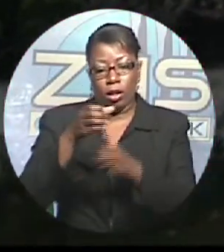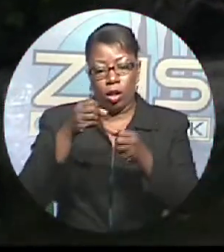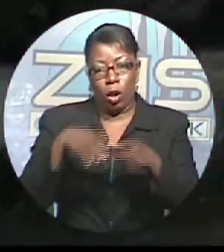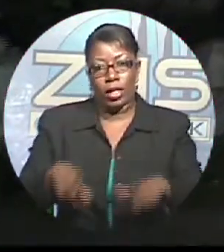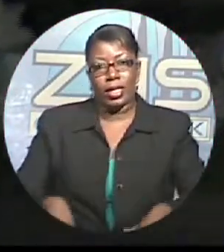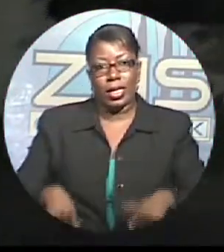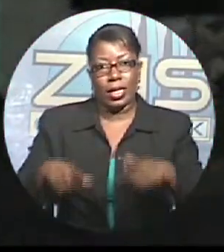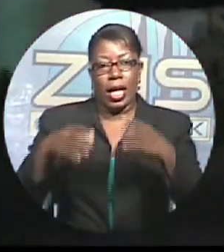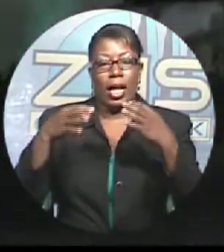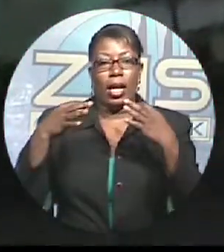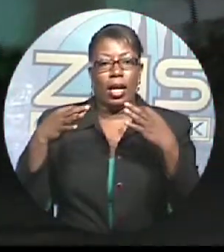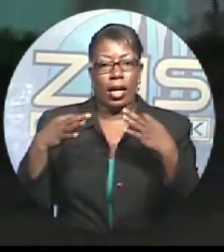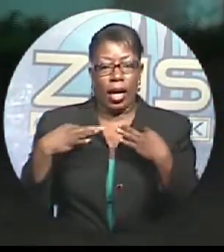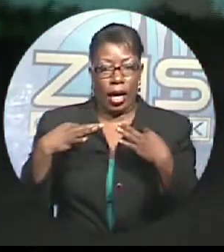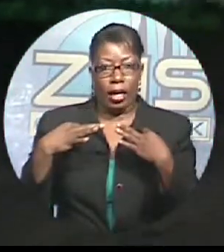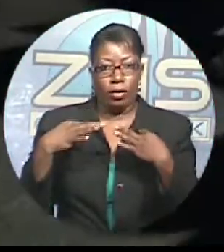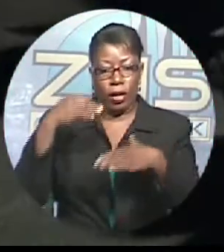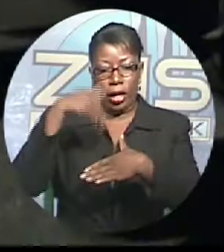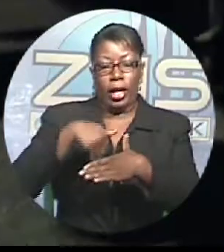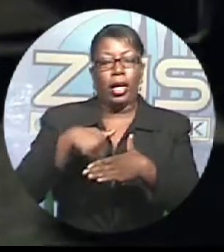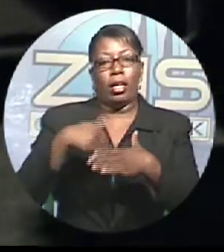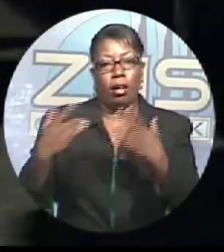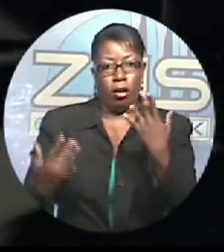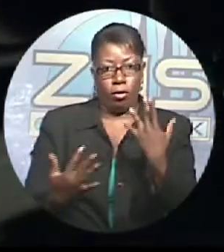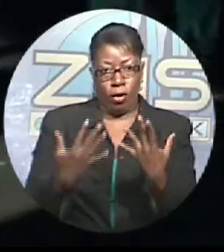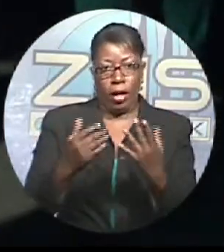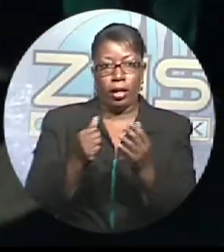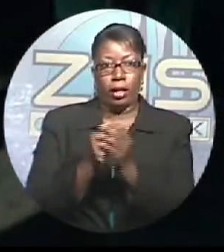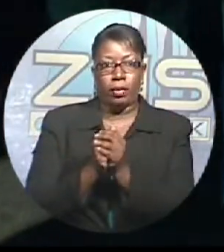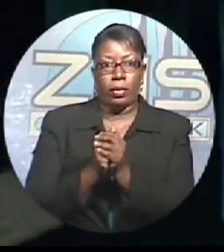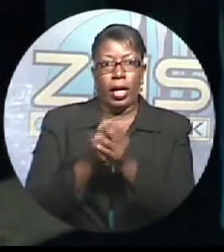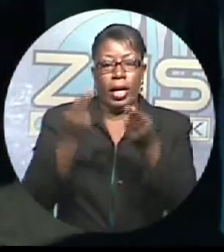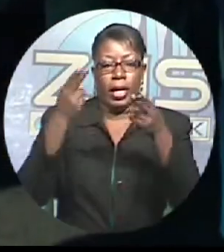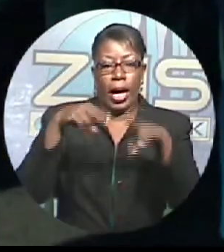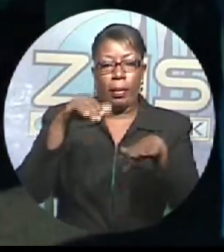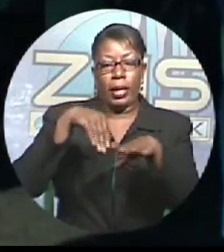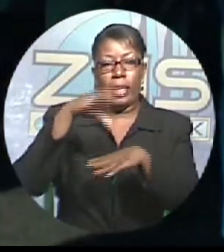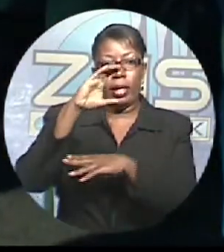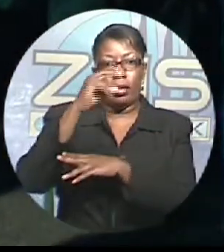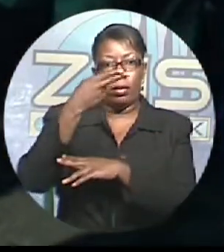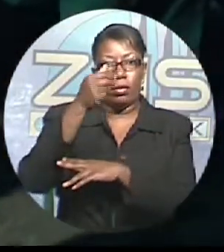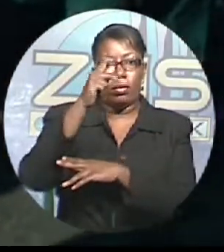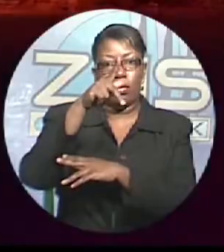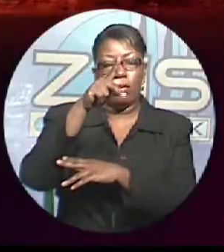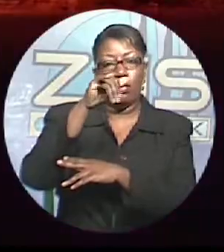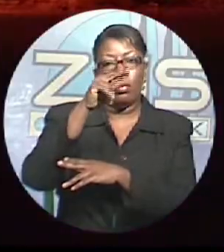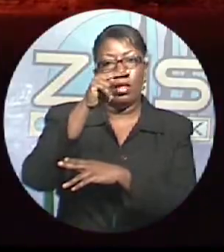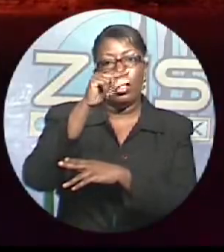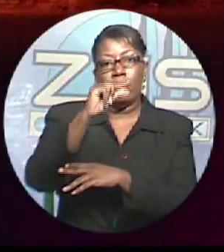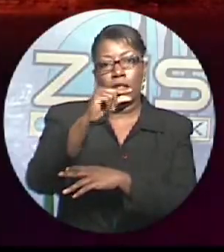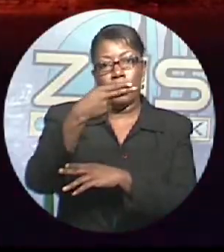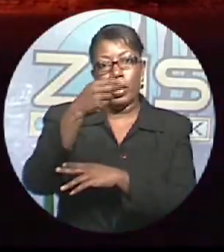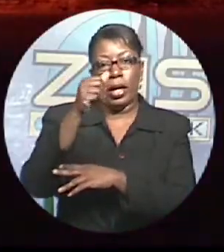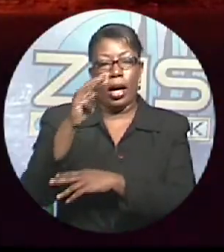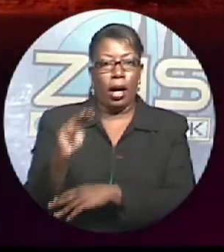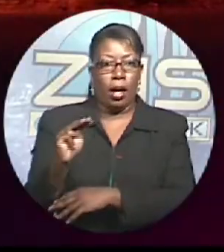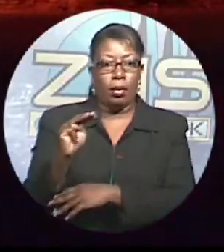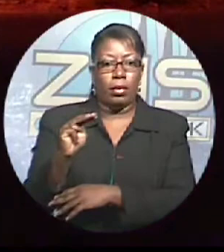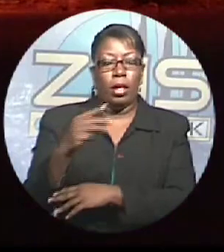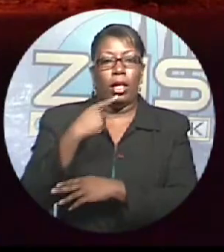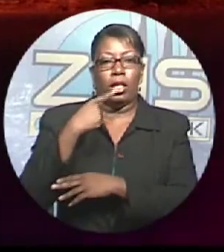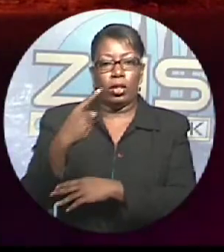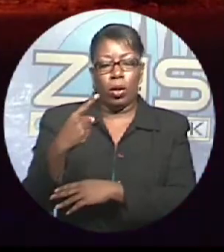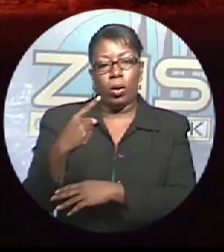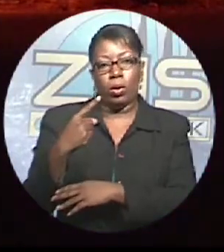engulfed his residence. The tragic night unfolded in the Chippingham community Friday, shortly before 10 p.m. Fire Chief Walter Evans telling ZNS News